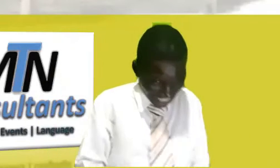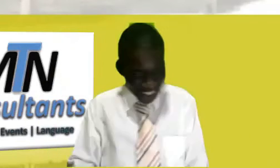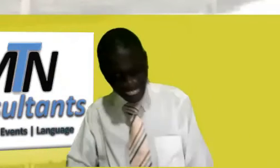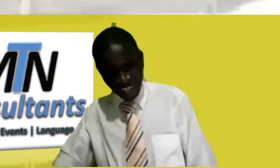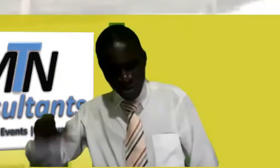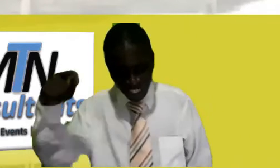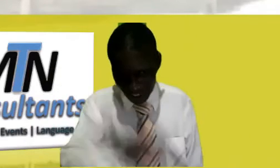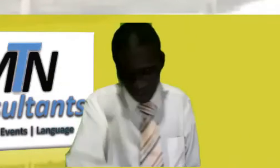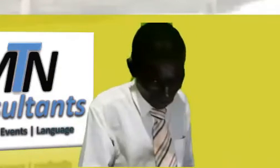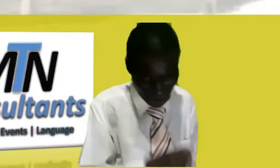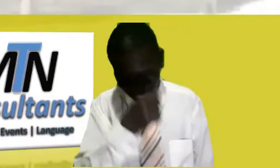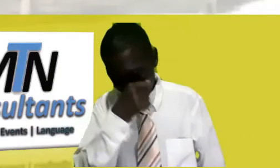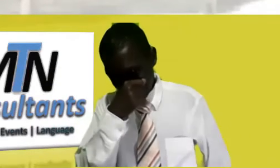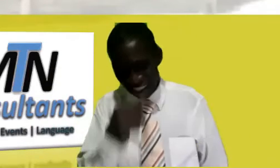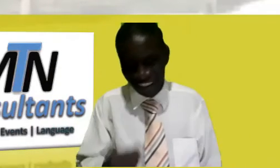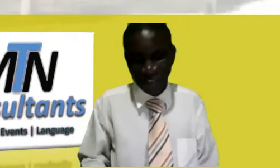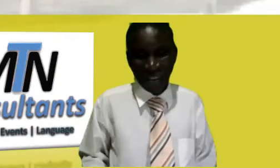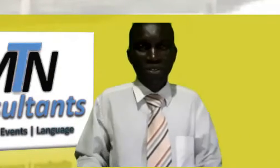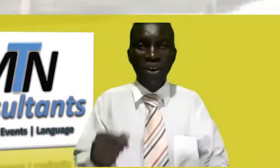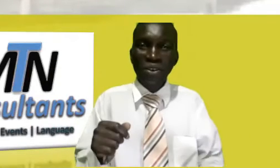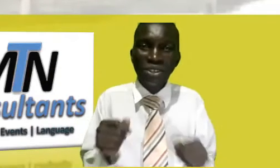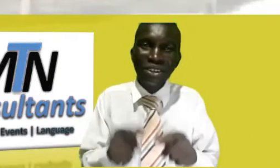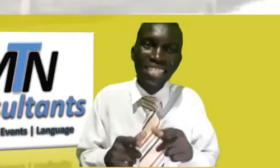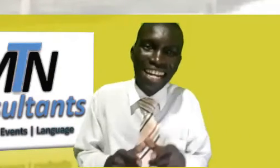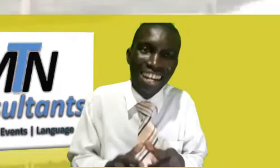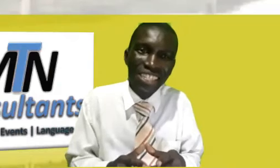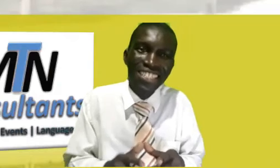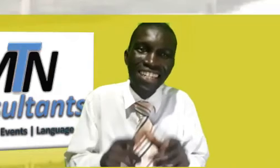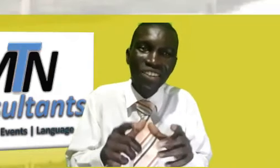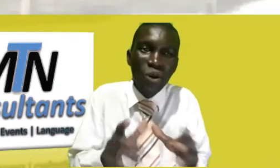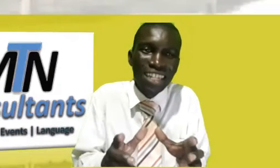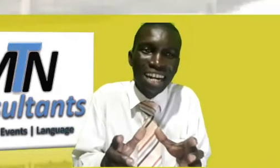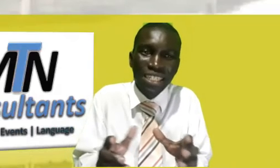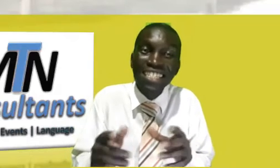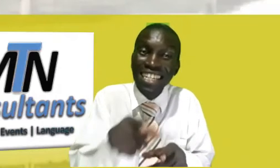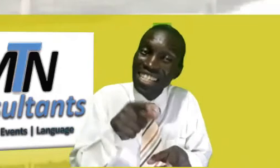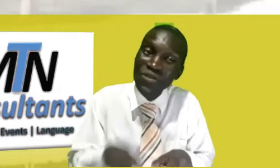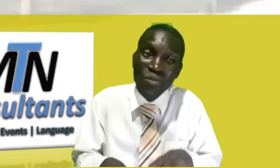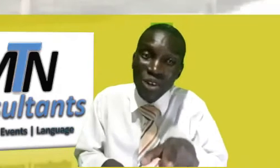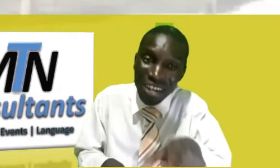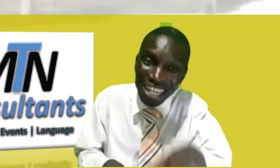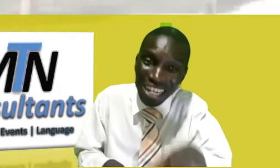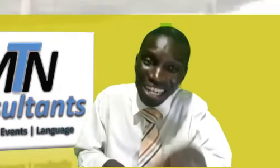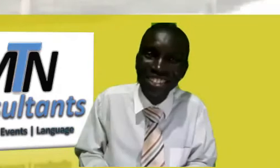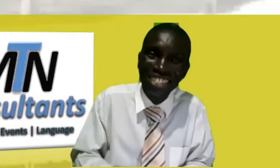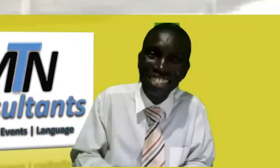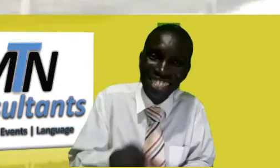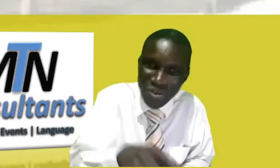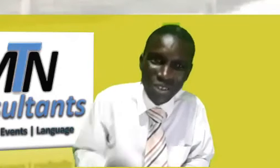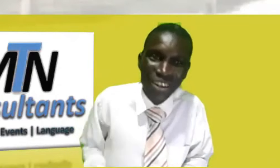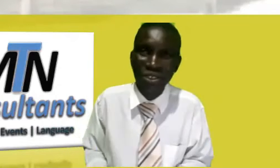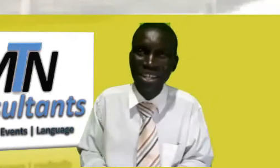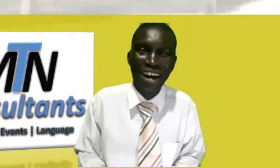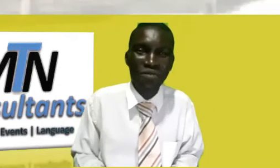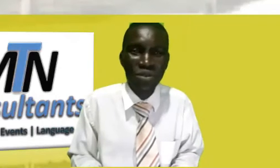Exactly, that's what I'm looking for. Exactly. So, sign language is an old language. It started from your age, your time